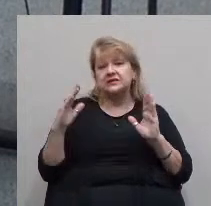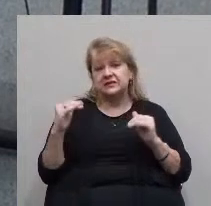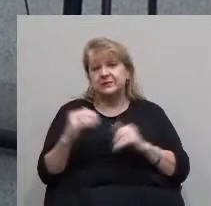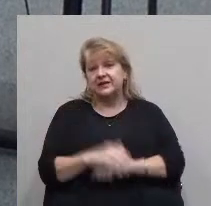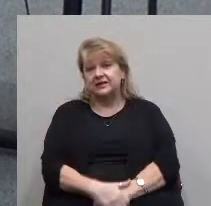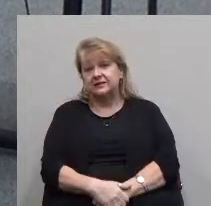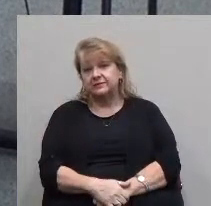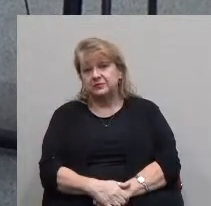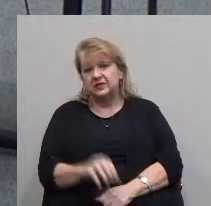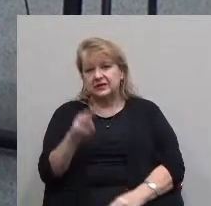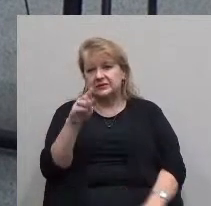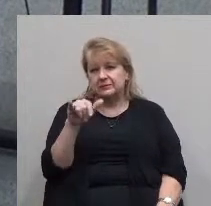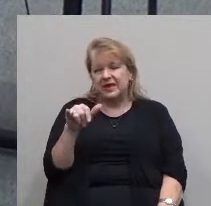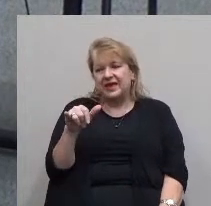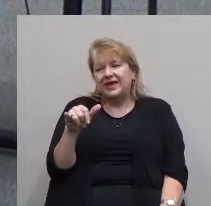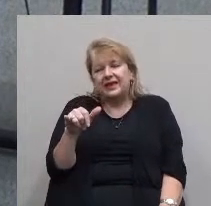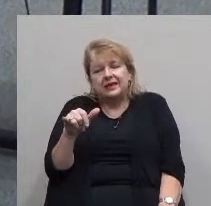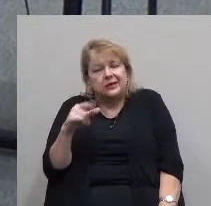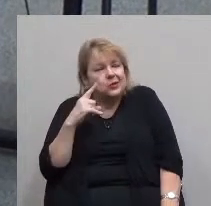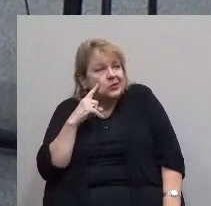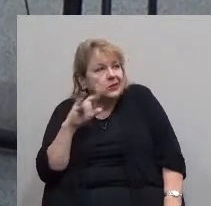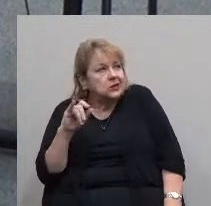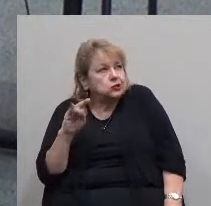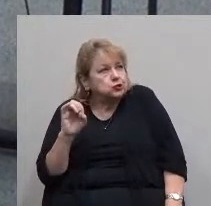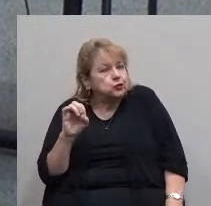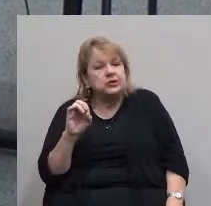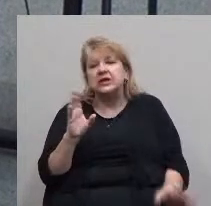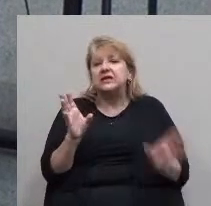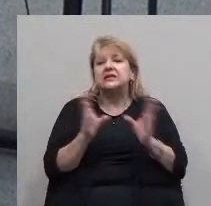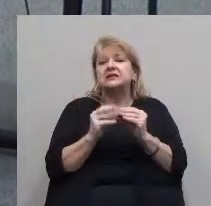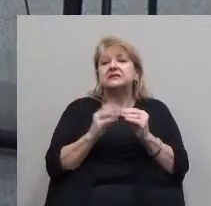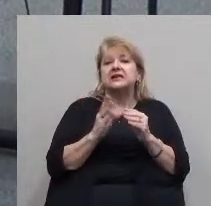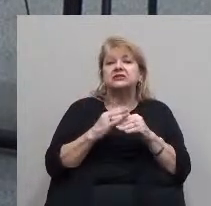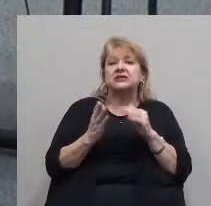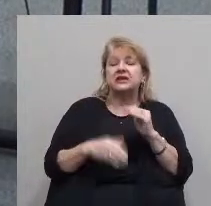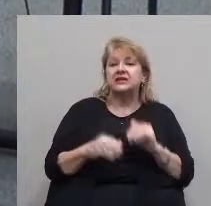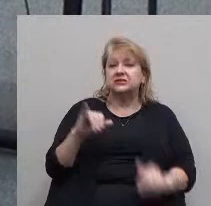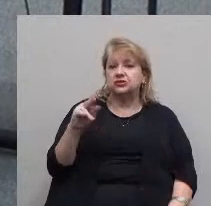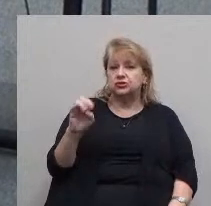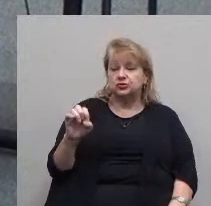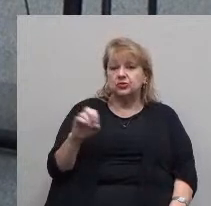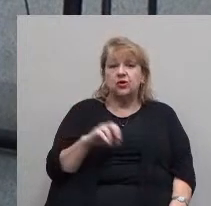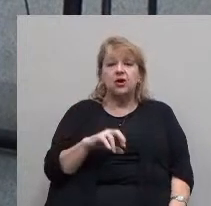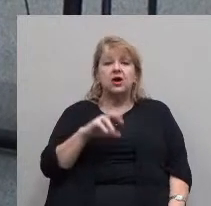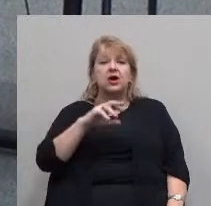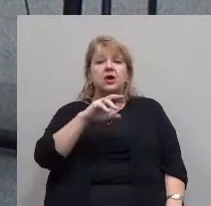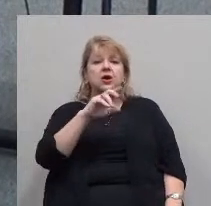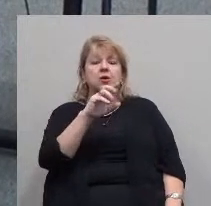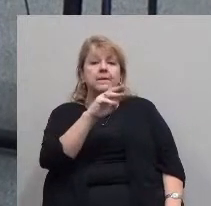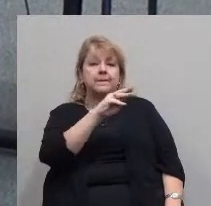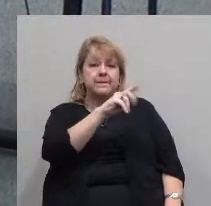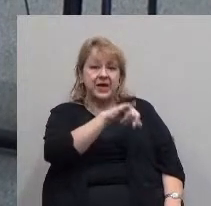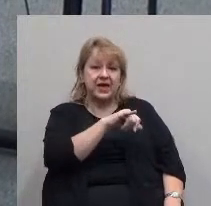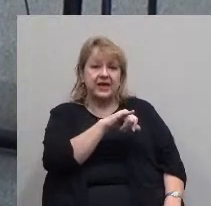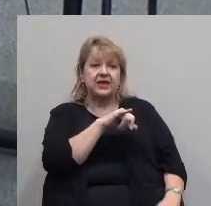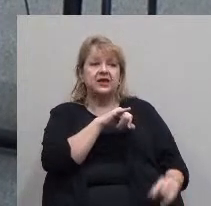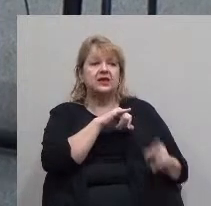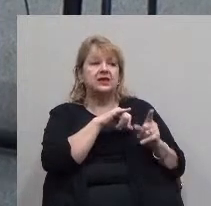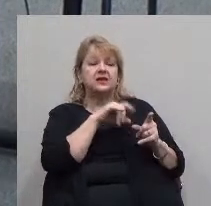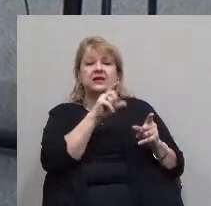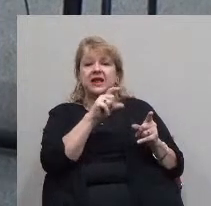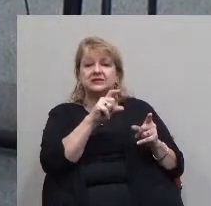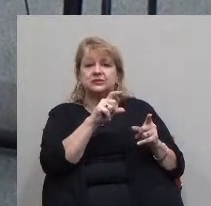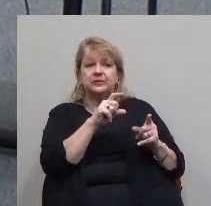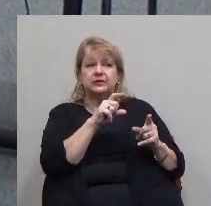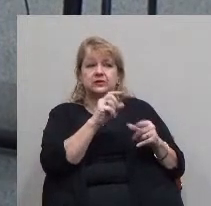expected, because May, if we think June is when the session ends, and May is when REC meets, it then has to go through the process of